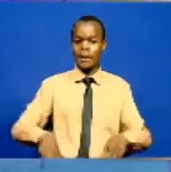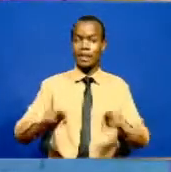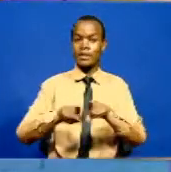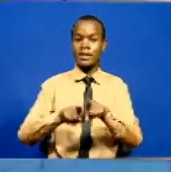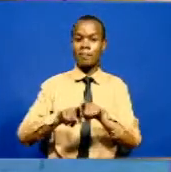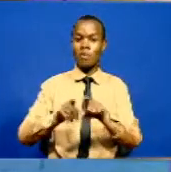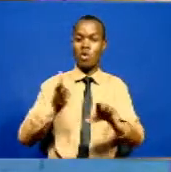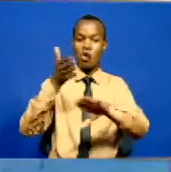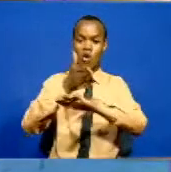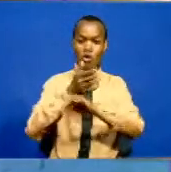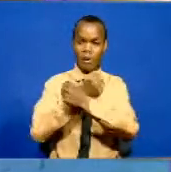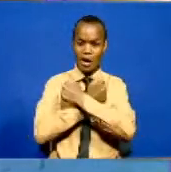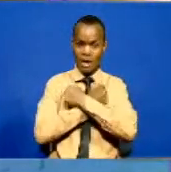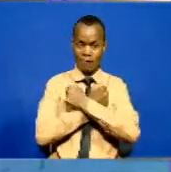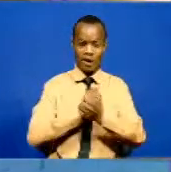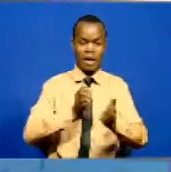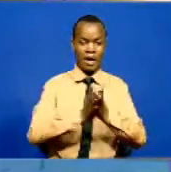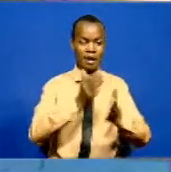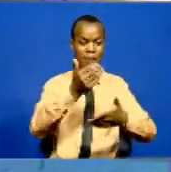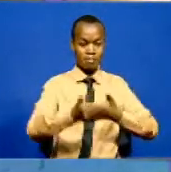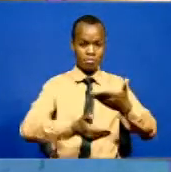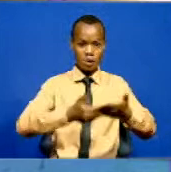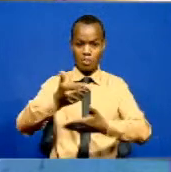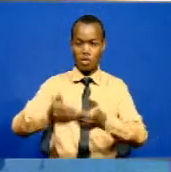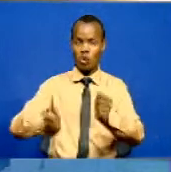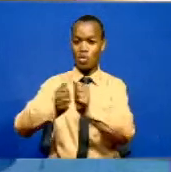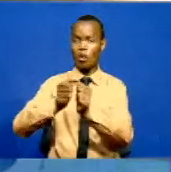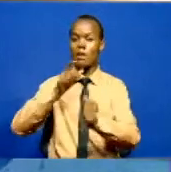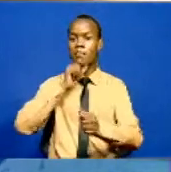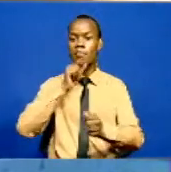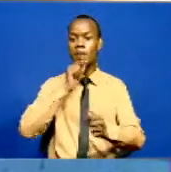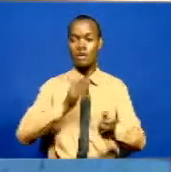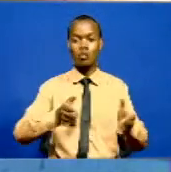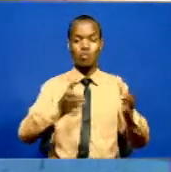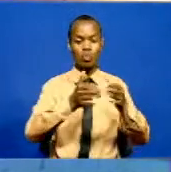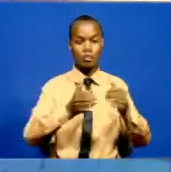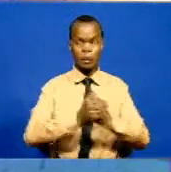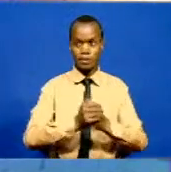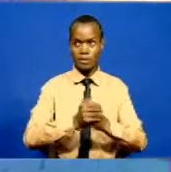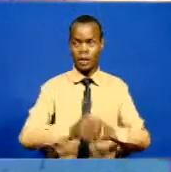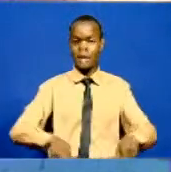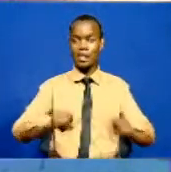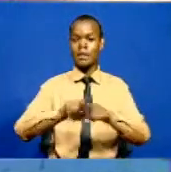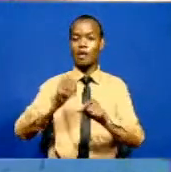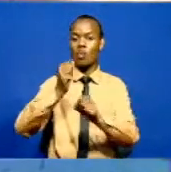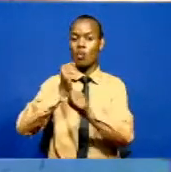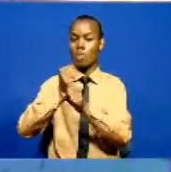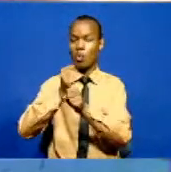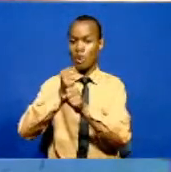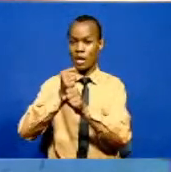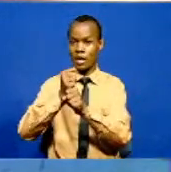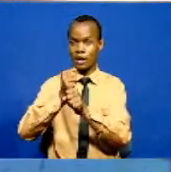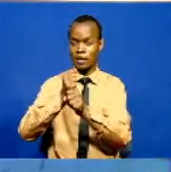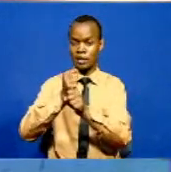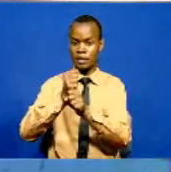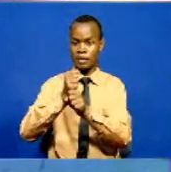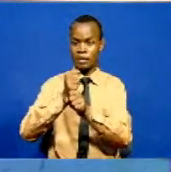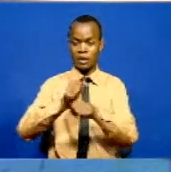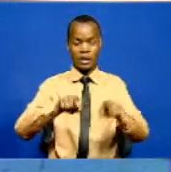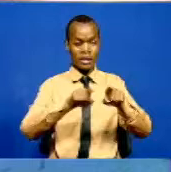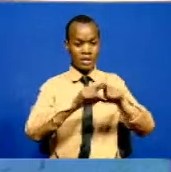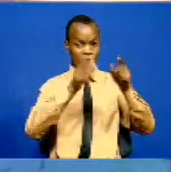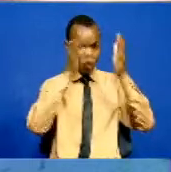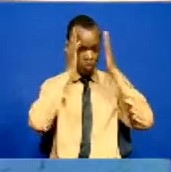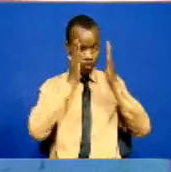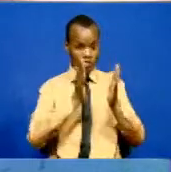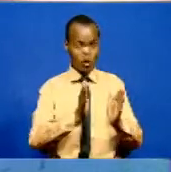and closeness to his fellow men, his cheerfulness and